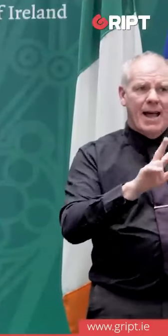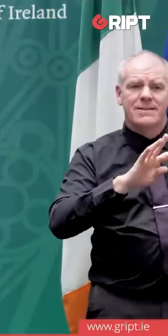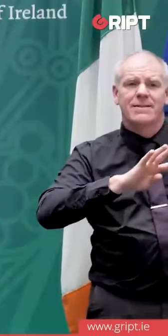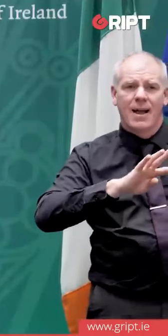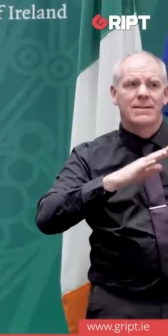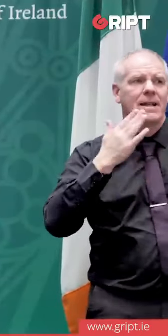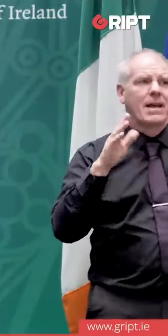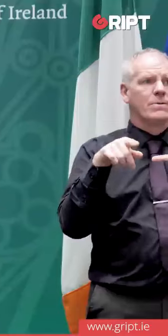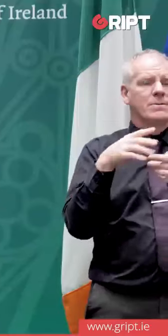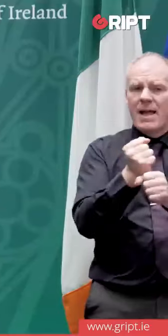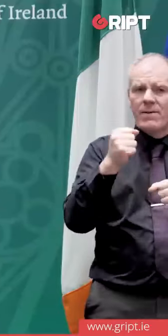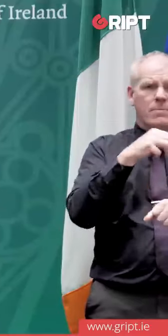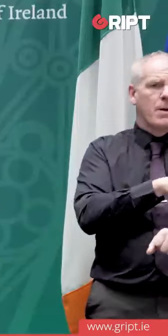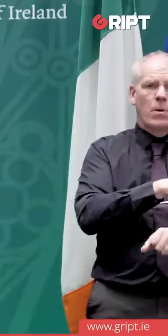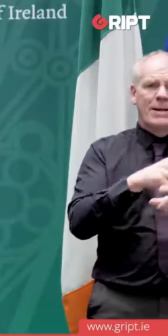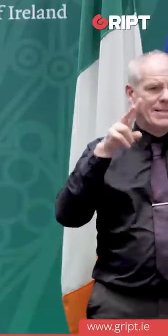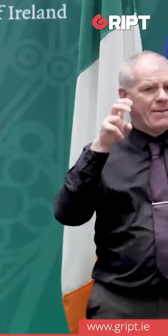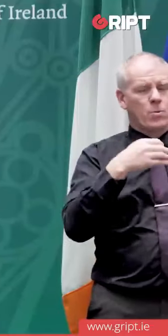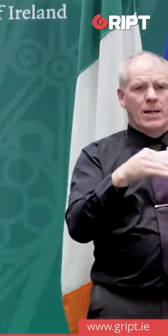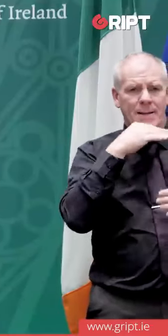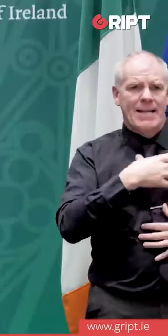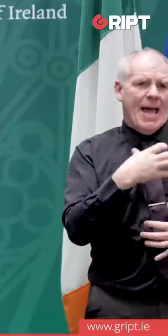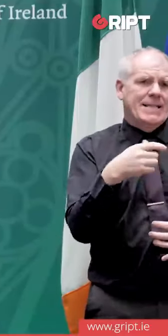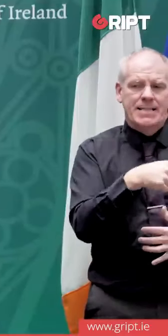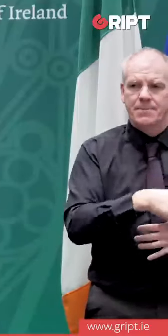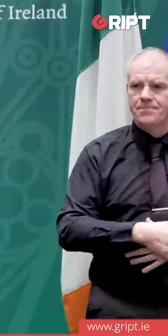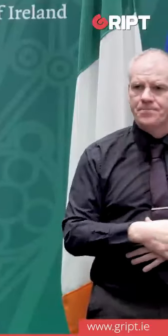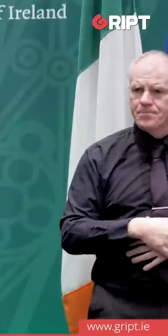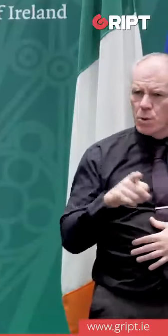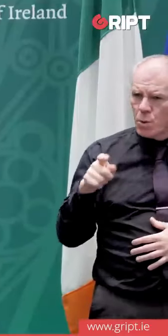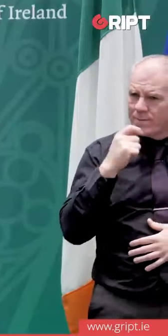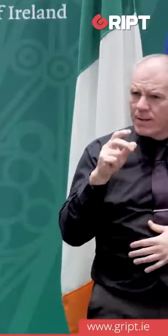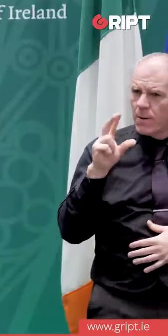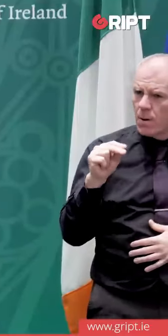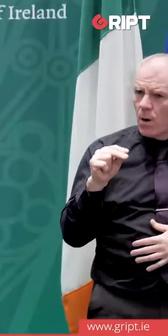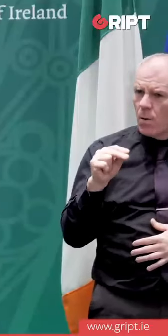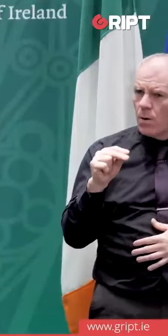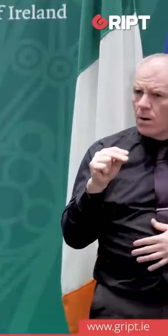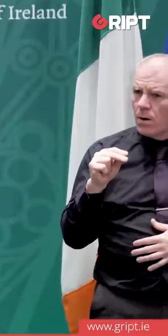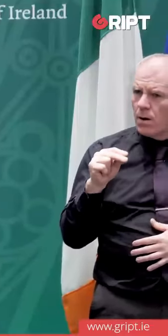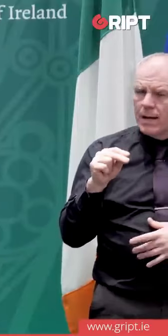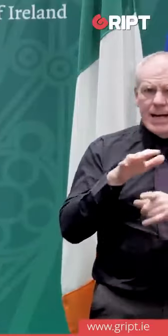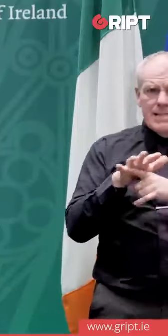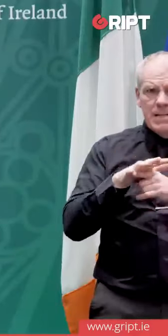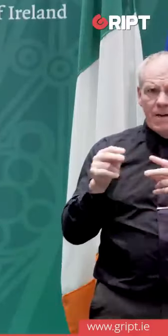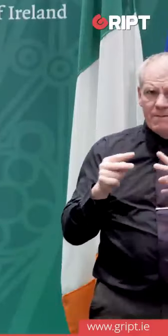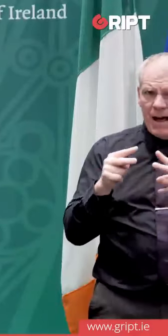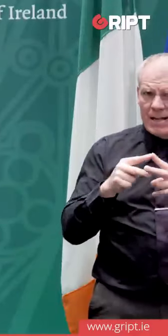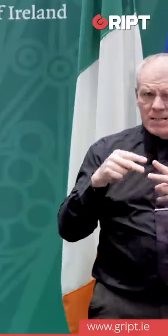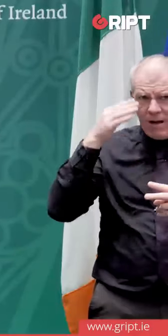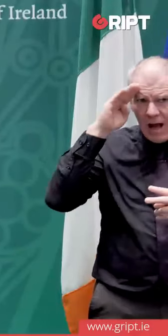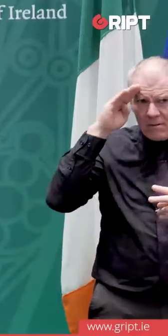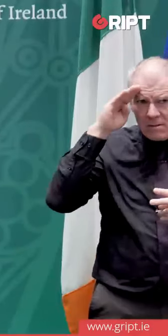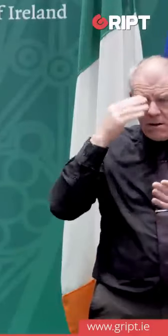only country in Europe without an updated hate crime legislation, every Irish person's answer should be, so fucking what? We should take the